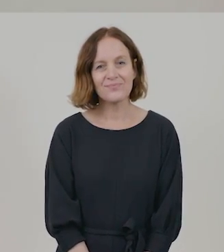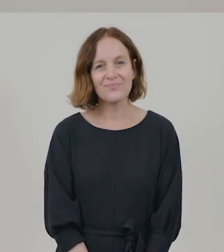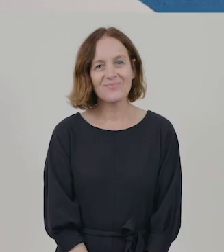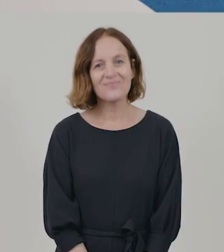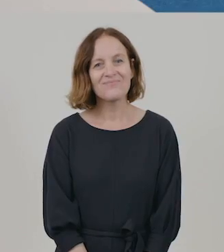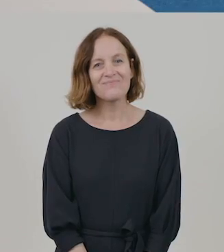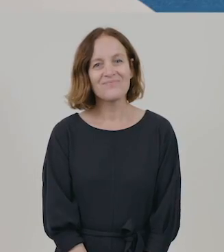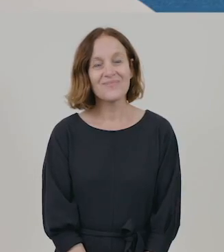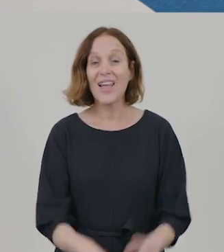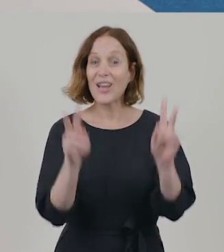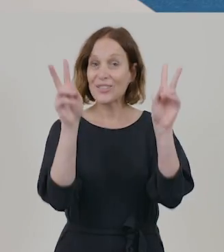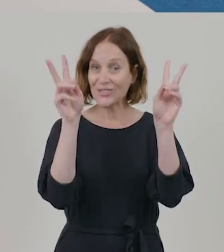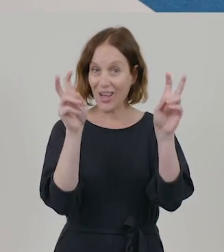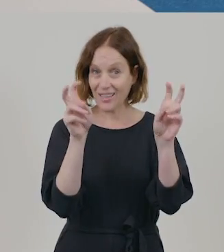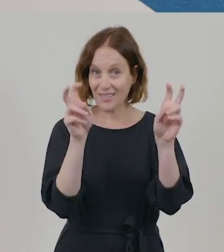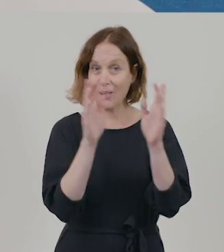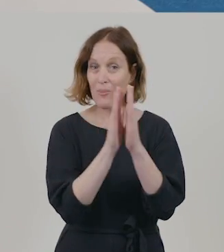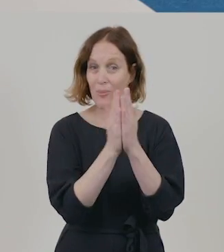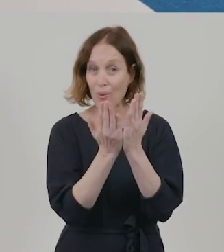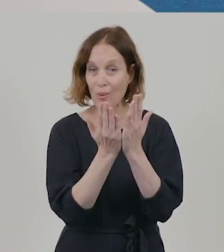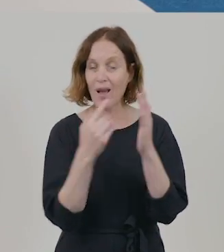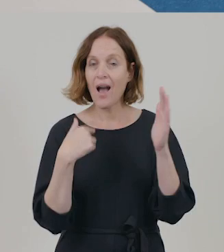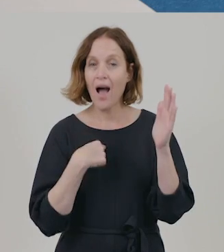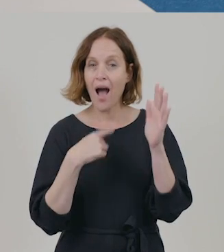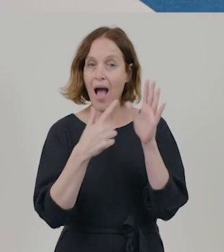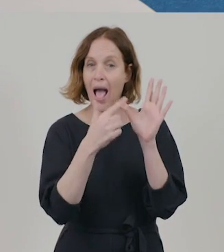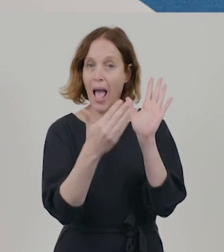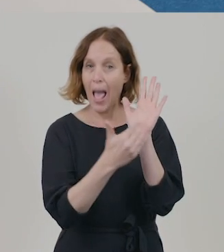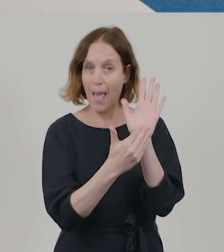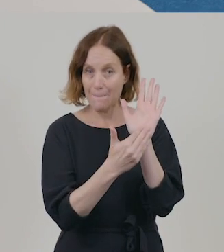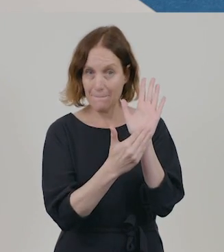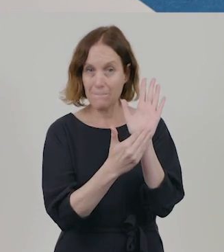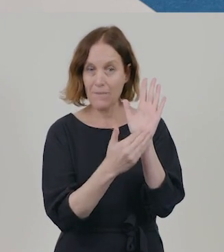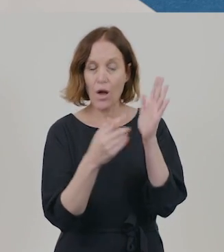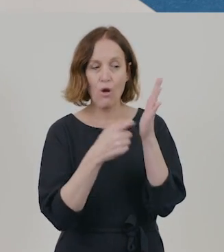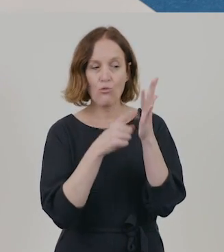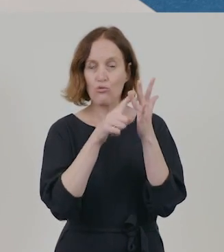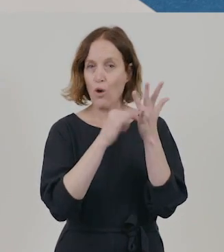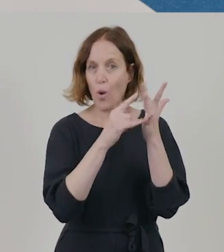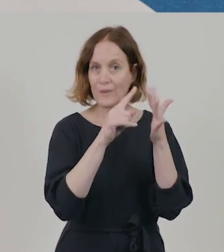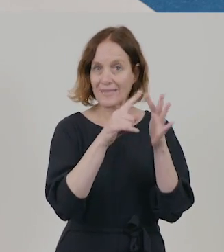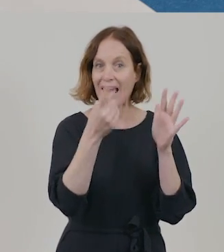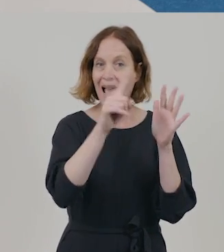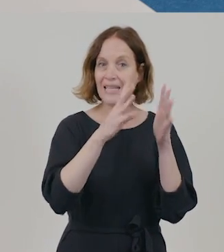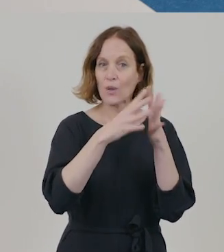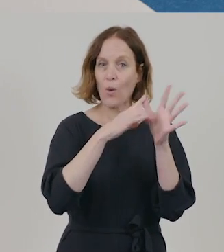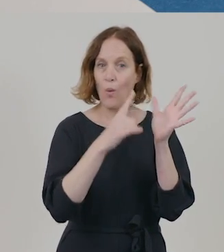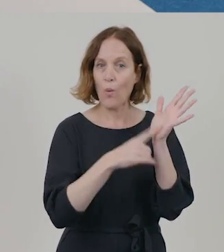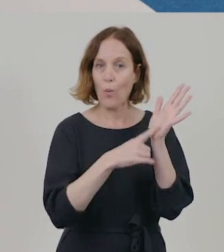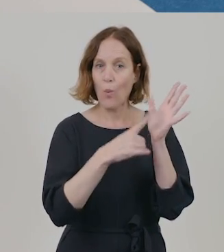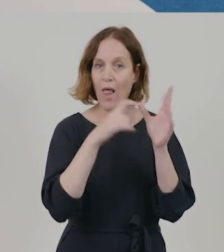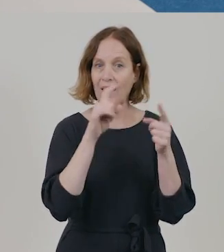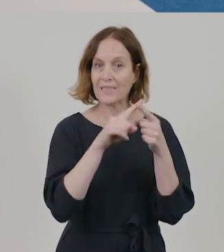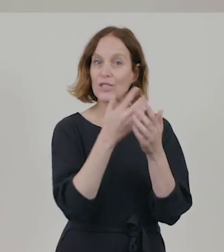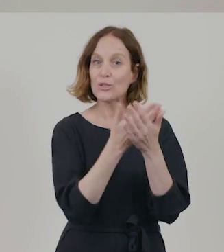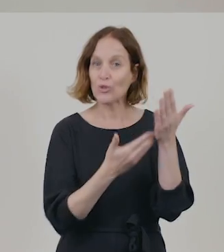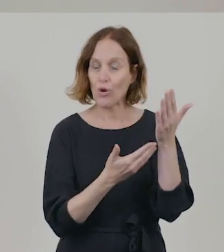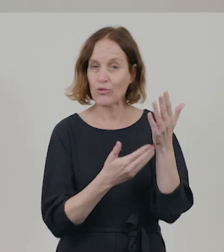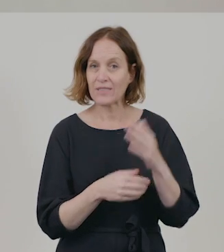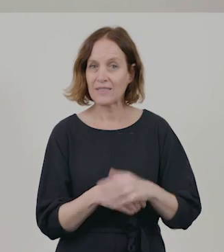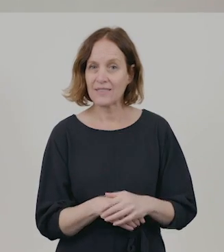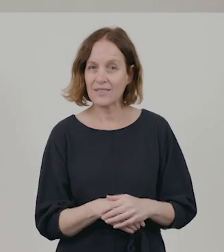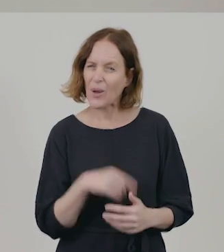in the story remind me of similar things that have happened to me. Today we're reading a story and then thinking about an